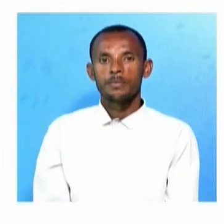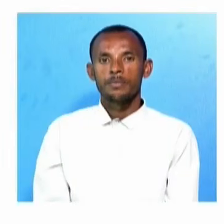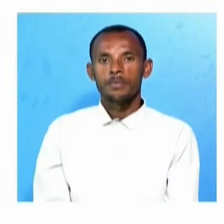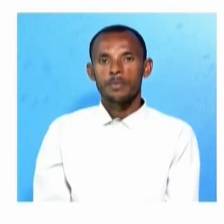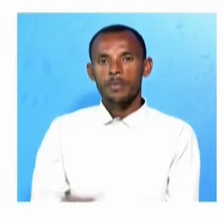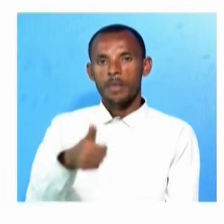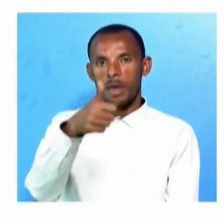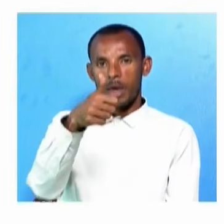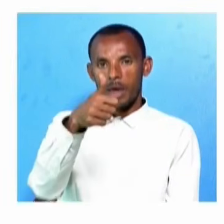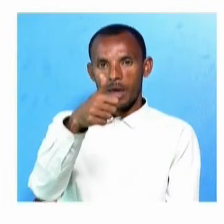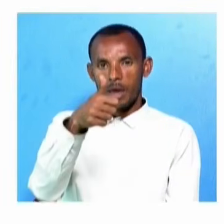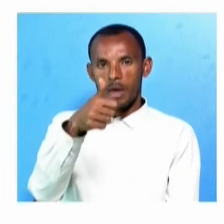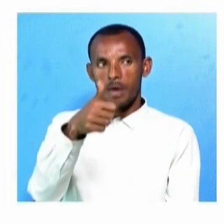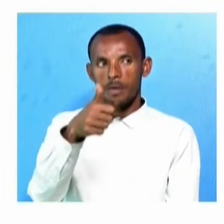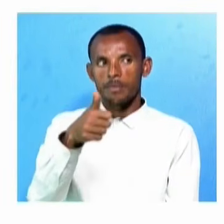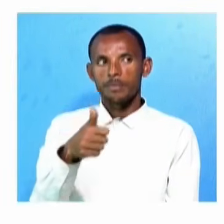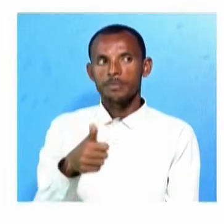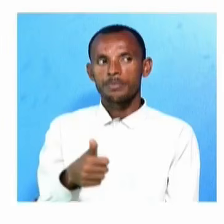A